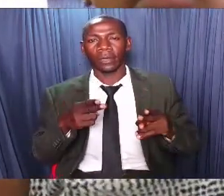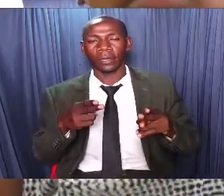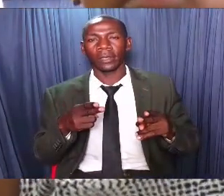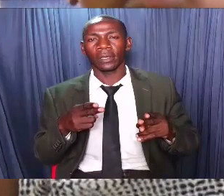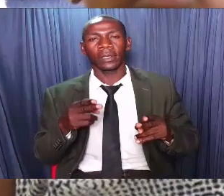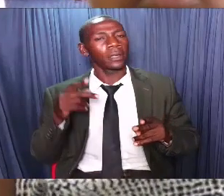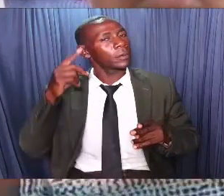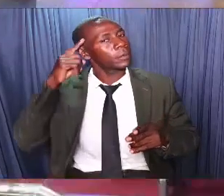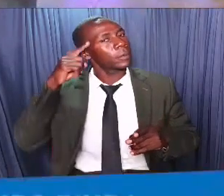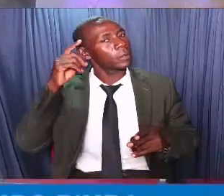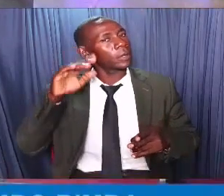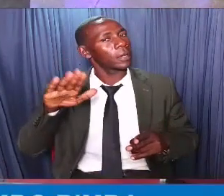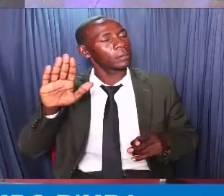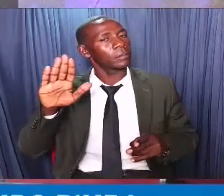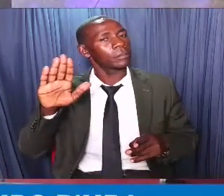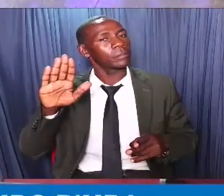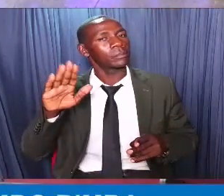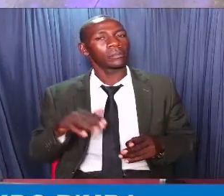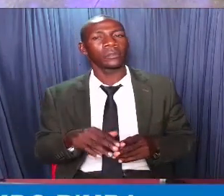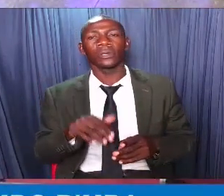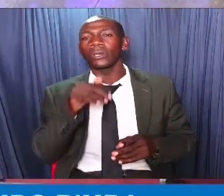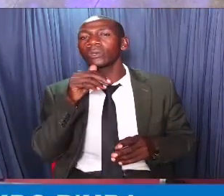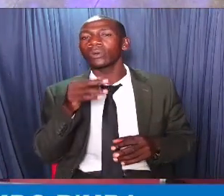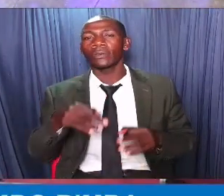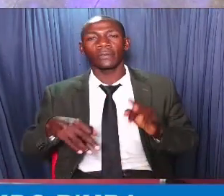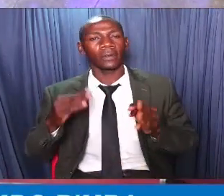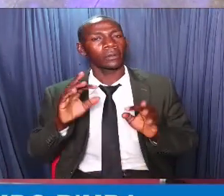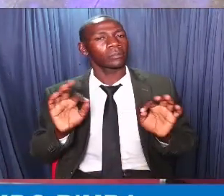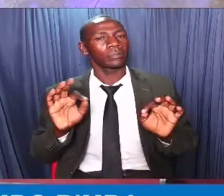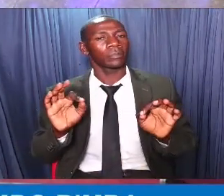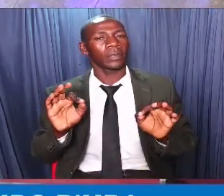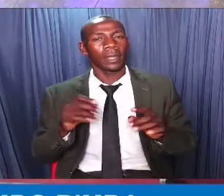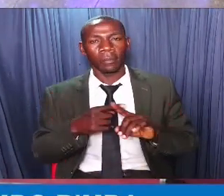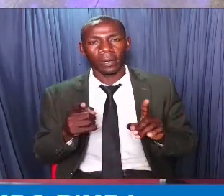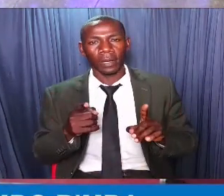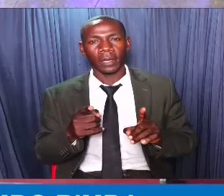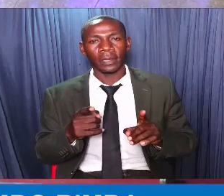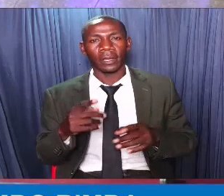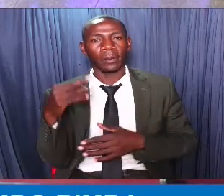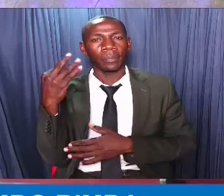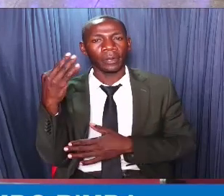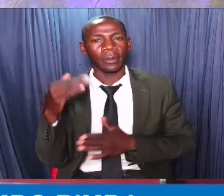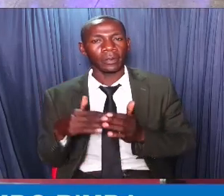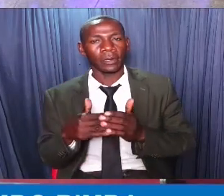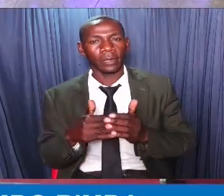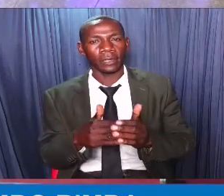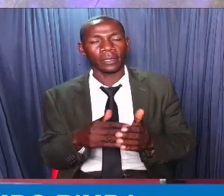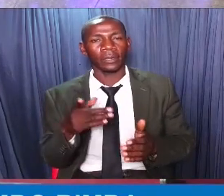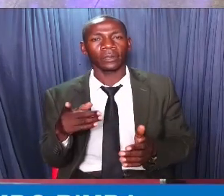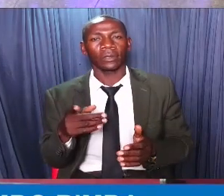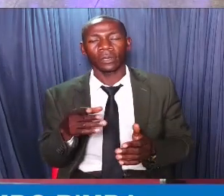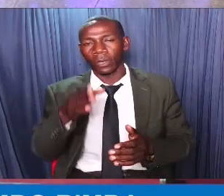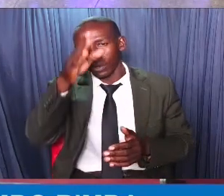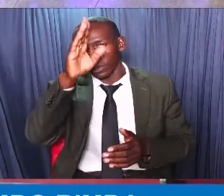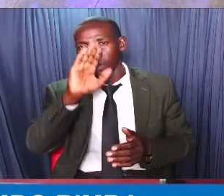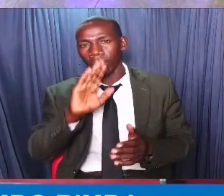la akili yake. His own understanding. Utafaulu. You won't succeed. Lakini kama vile alivyokuongoza. But if how he guided you. Ni Mungu